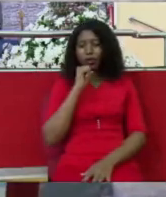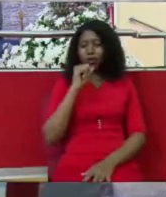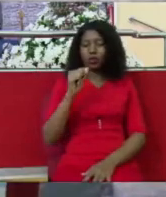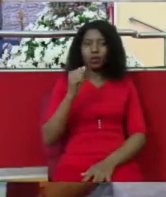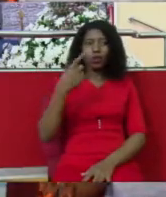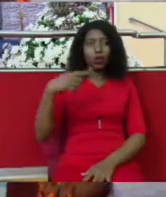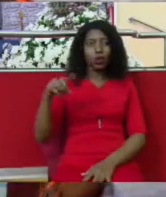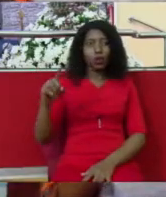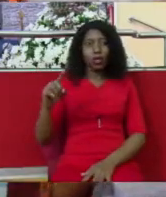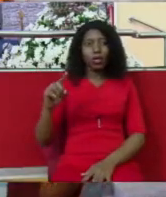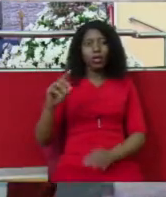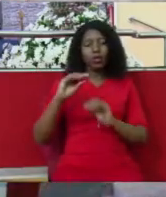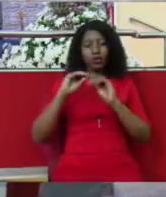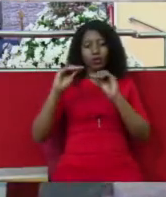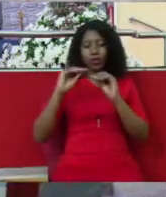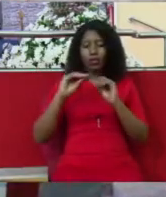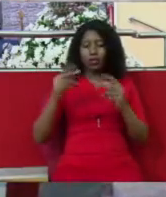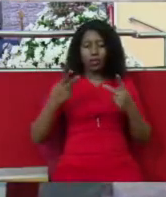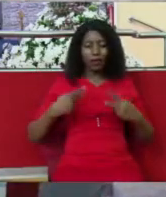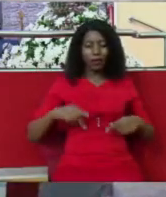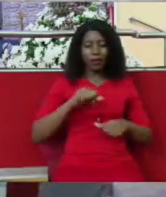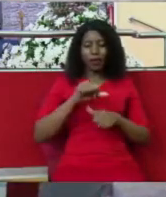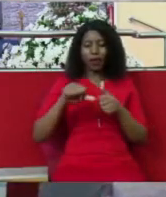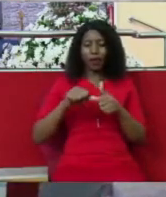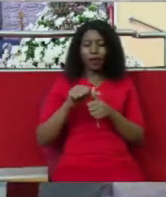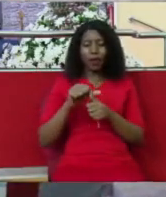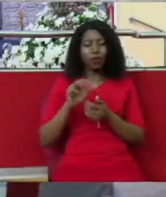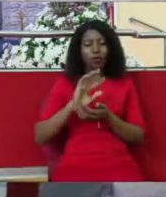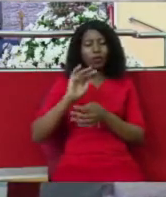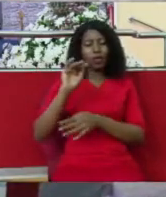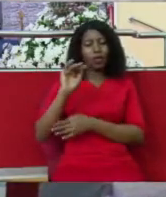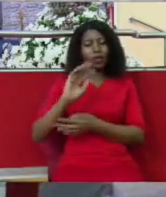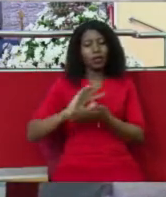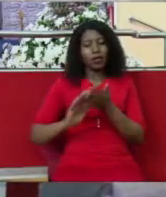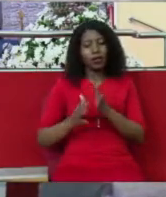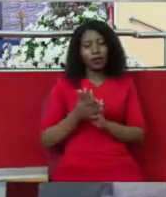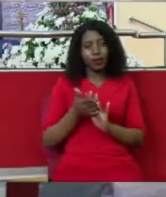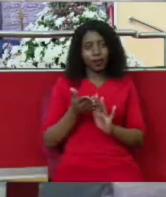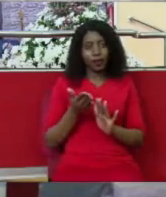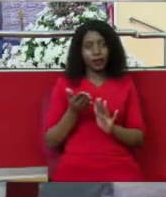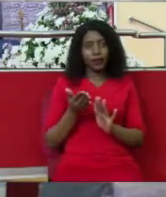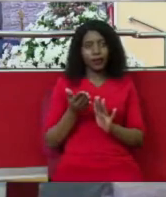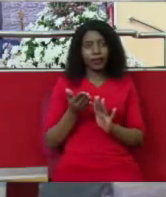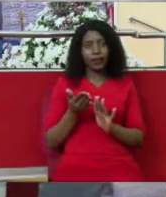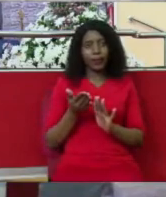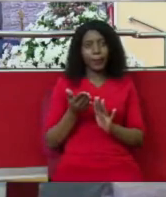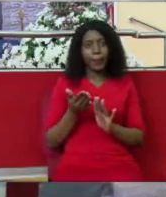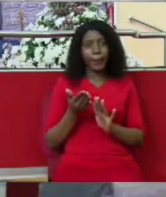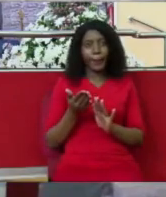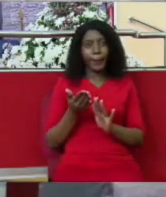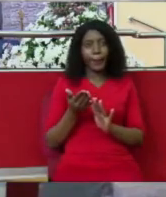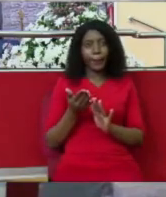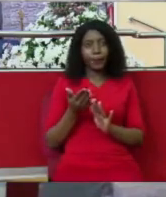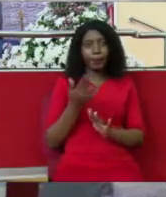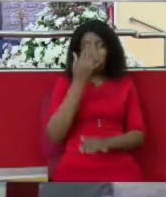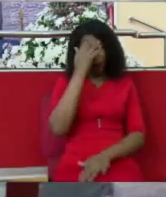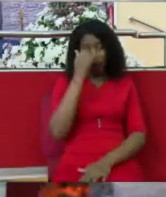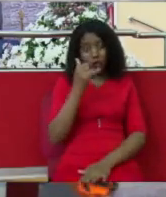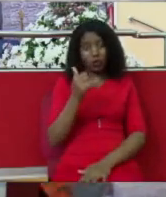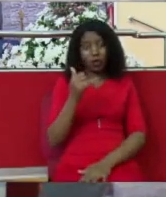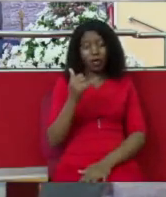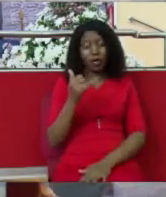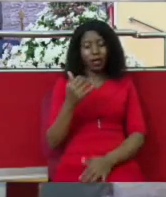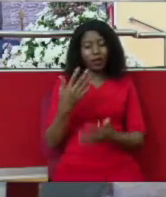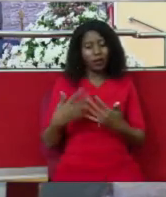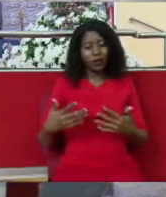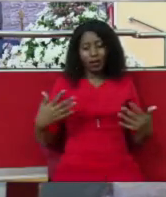or God's grace for that matter. Na Jonah hakuwa anaenda kuwahubiria wakaweza kutubu because of the things that they had